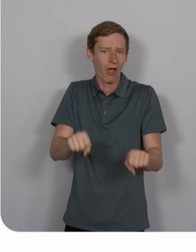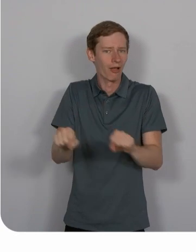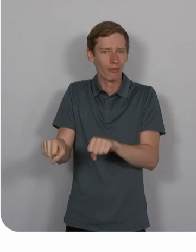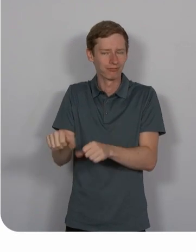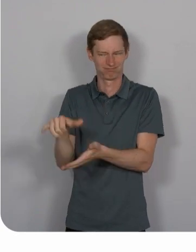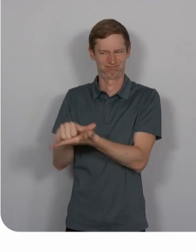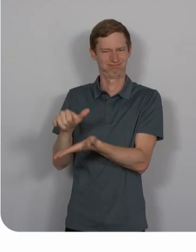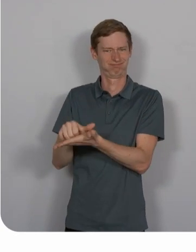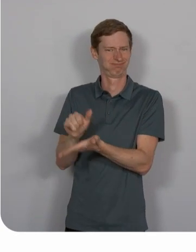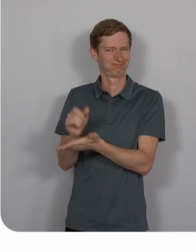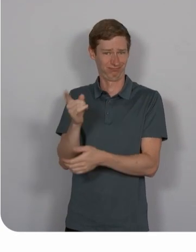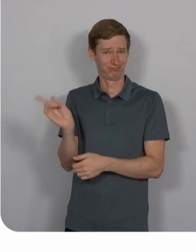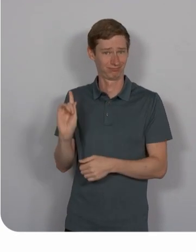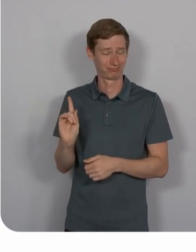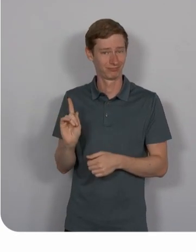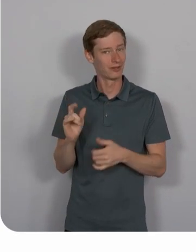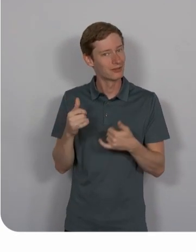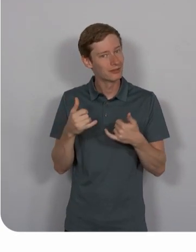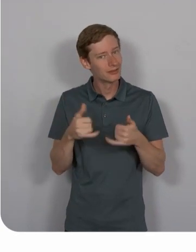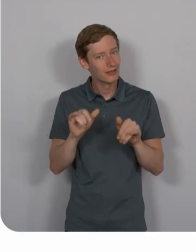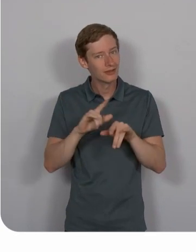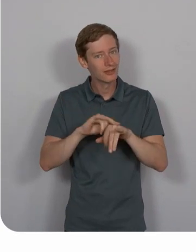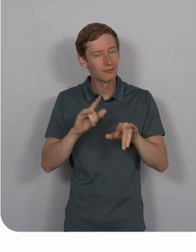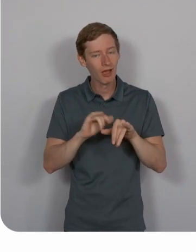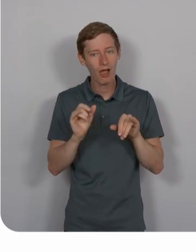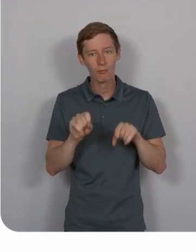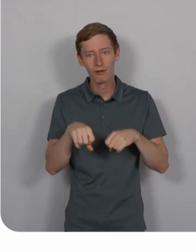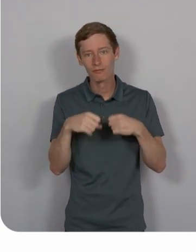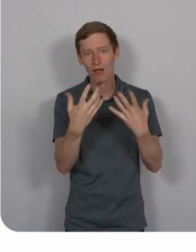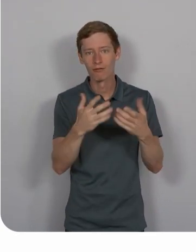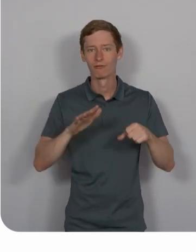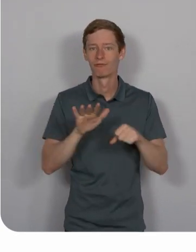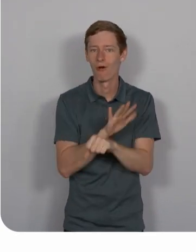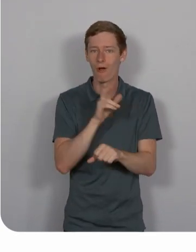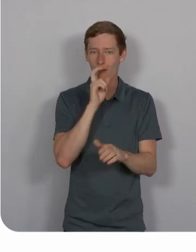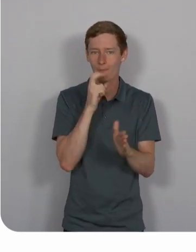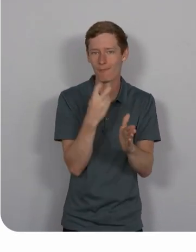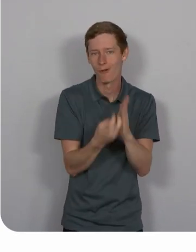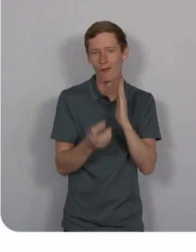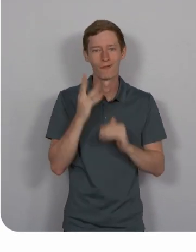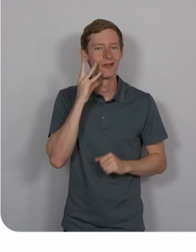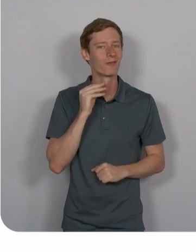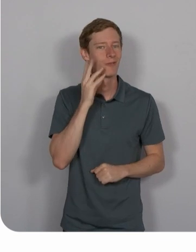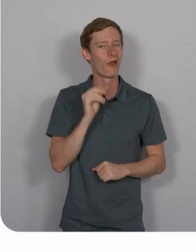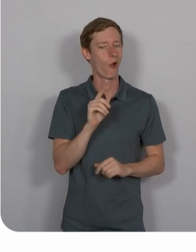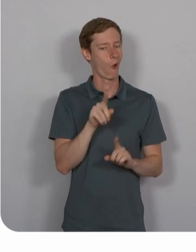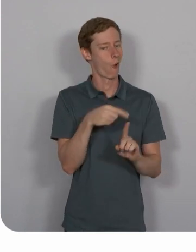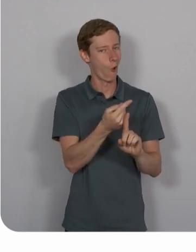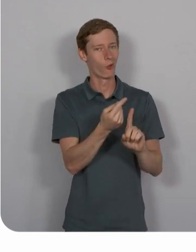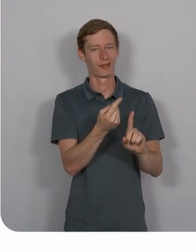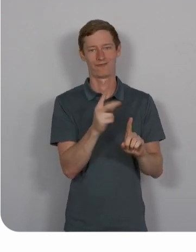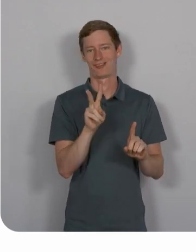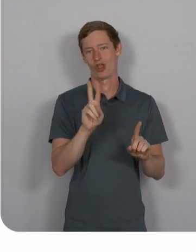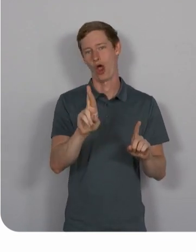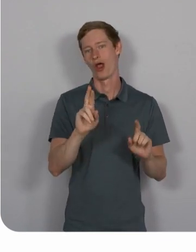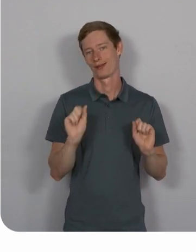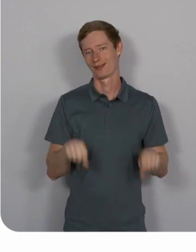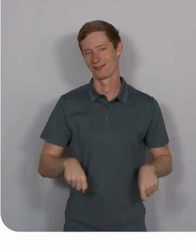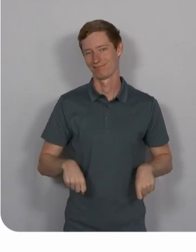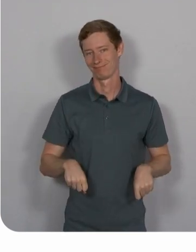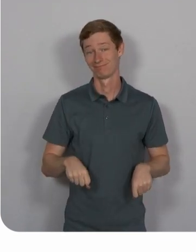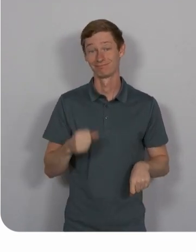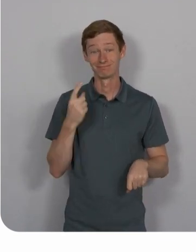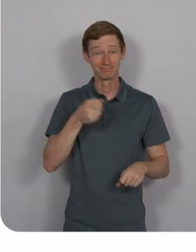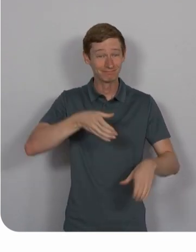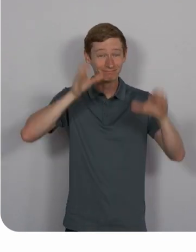that while still delivering all the wonderful, fully immersive experiences that only VR can offer. You know, these headsets, they're just